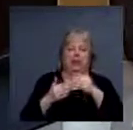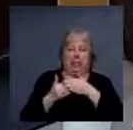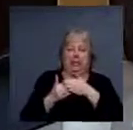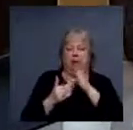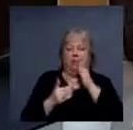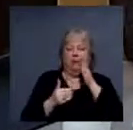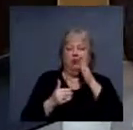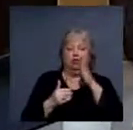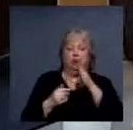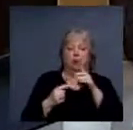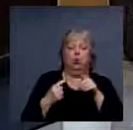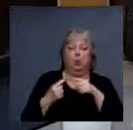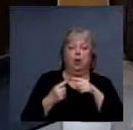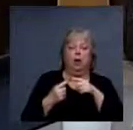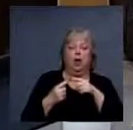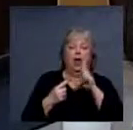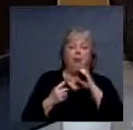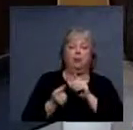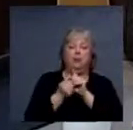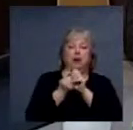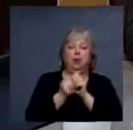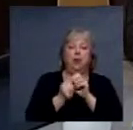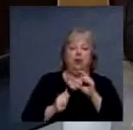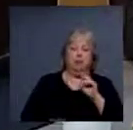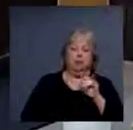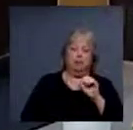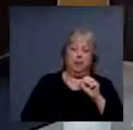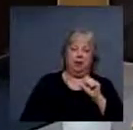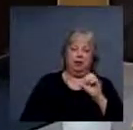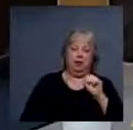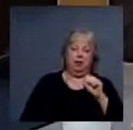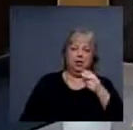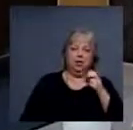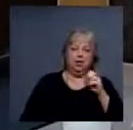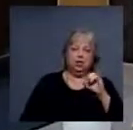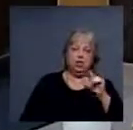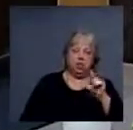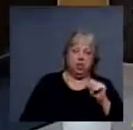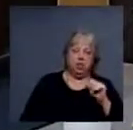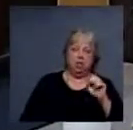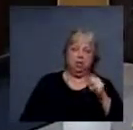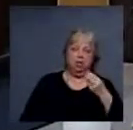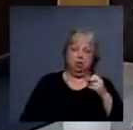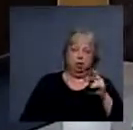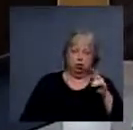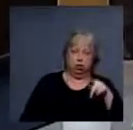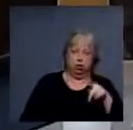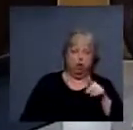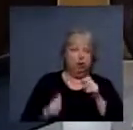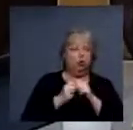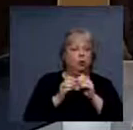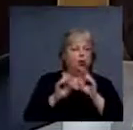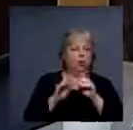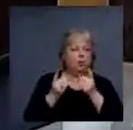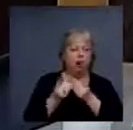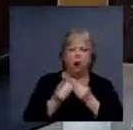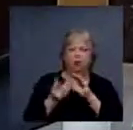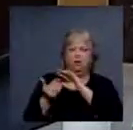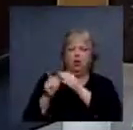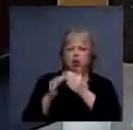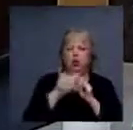when I can get on her schedule, meeting with Ms. Sheila Sharp. She is with the Department of Community Corrections, I